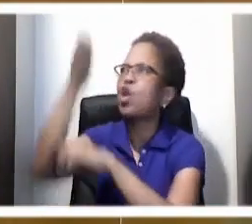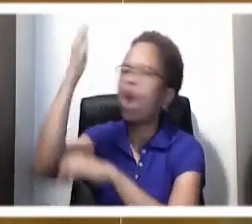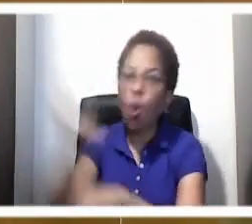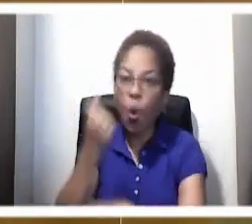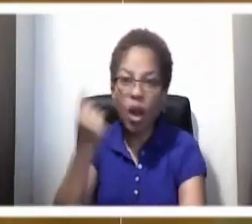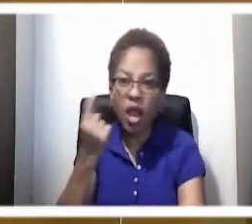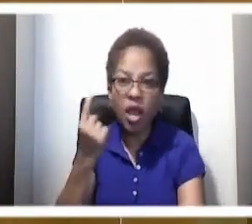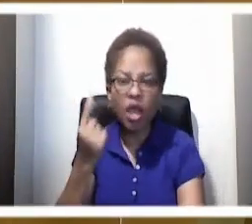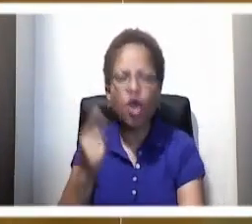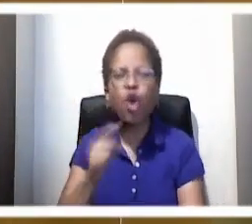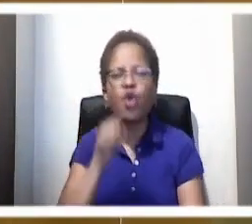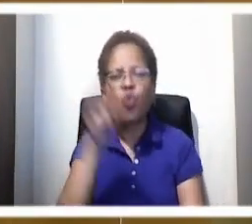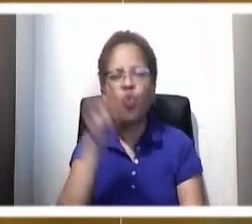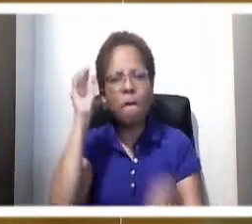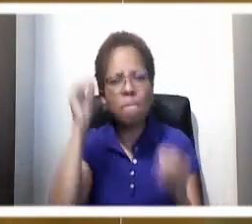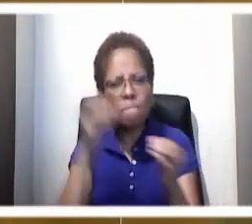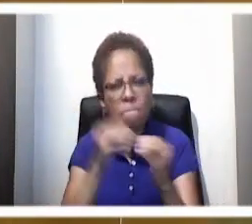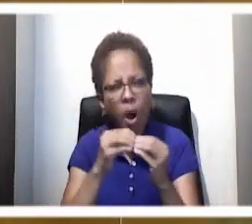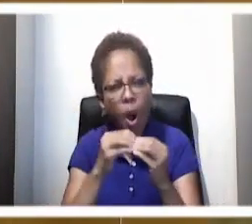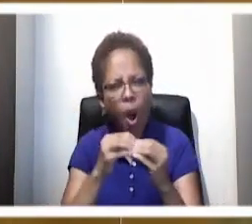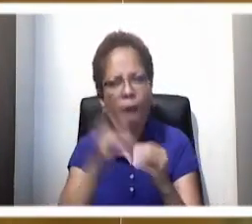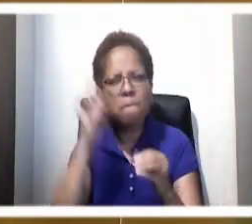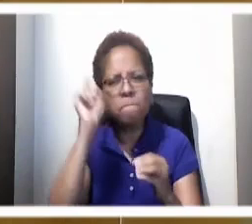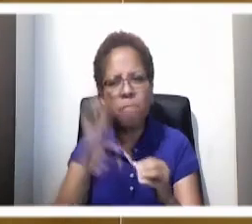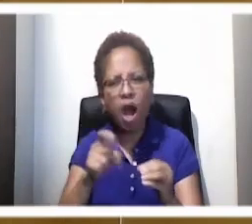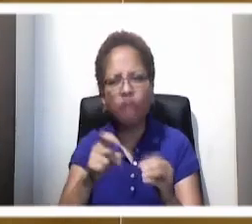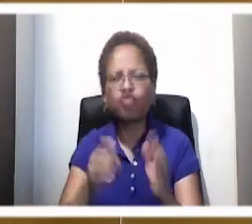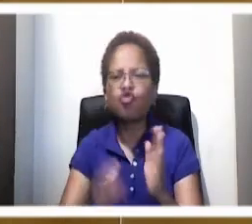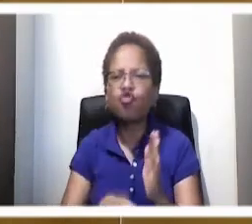from seeing prayer as simply begging.